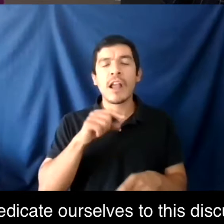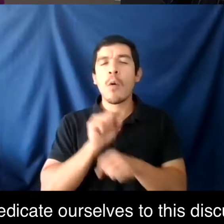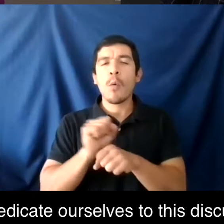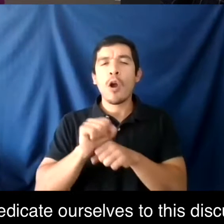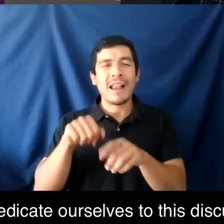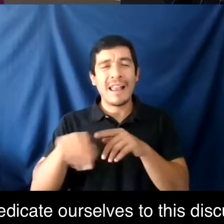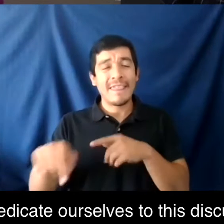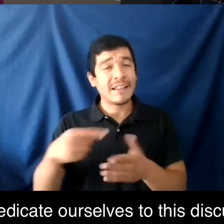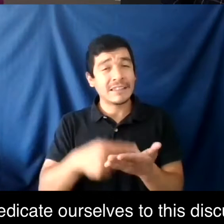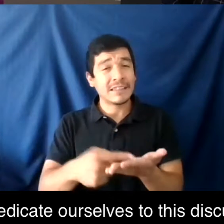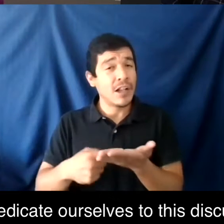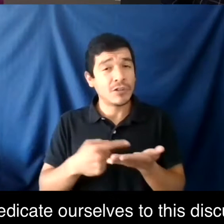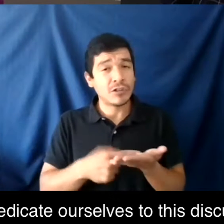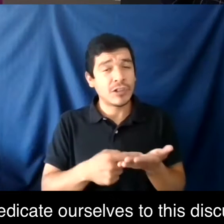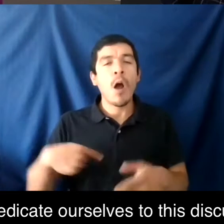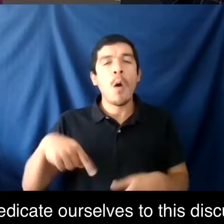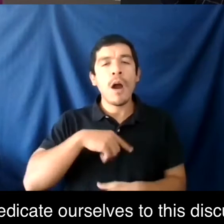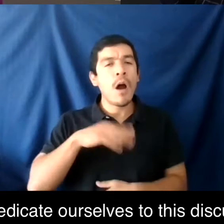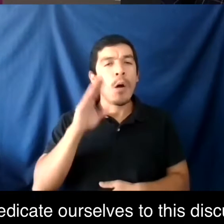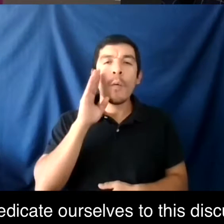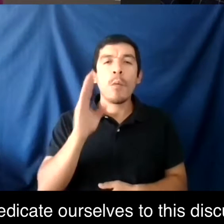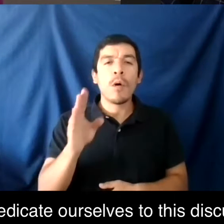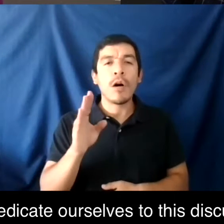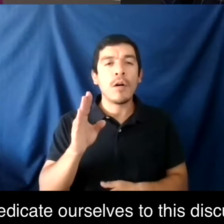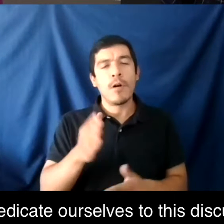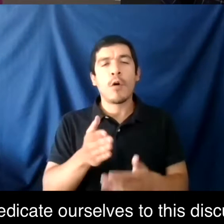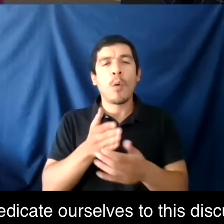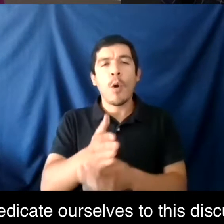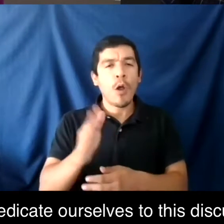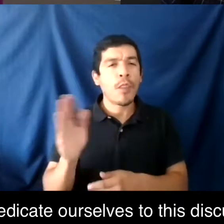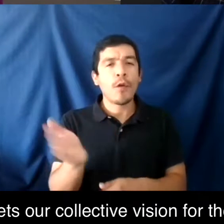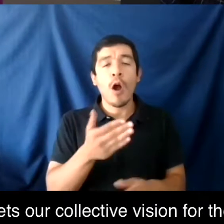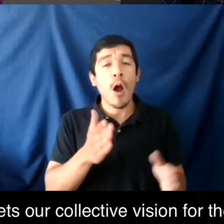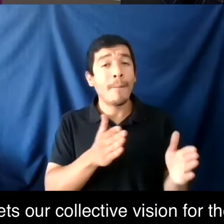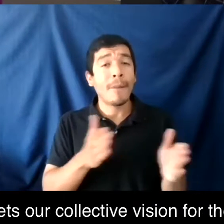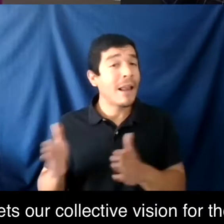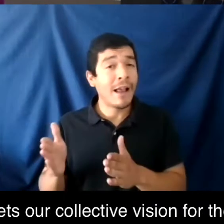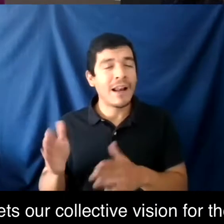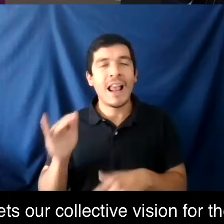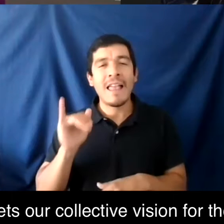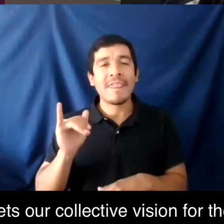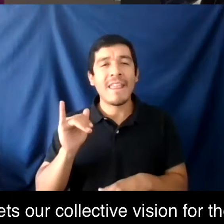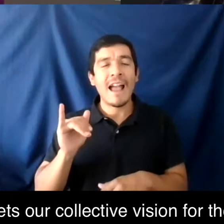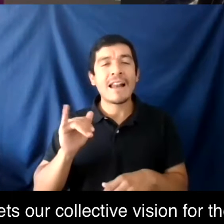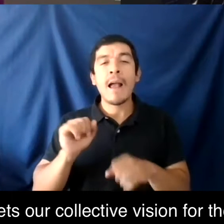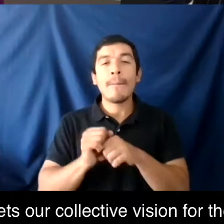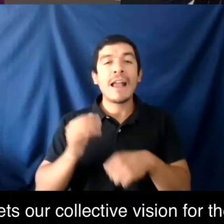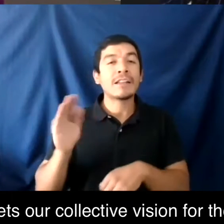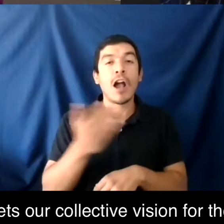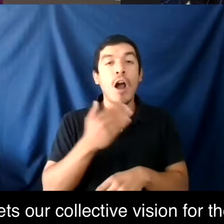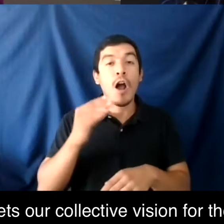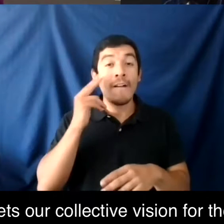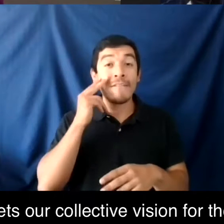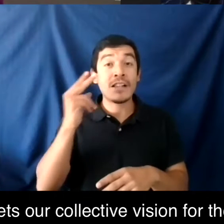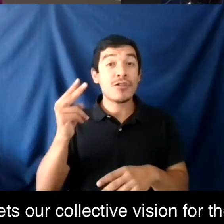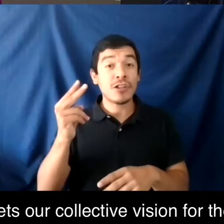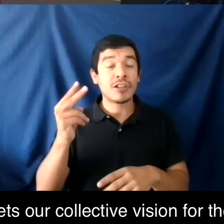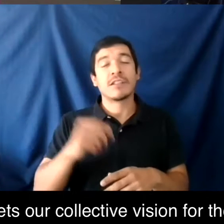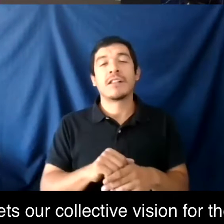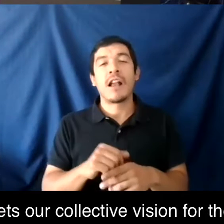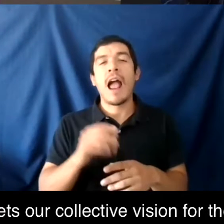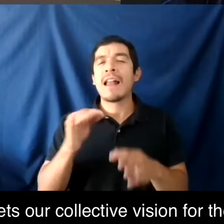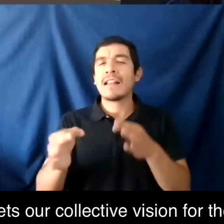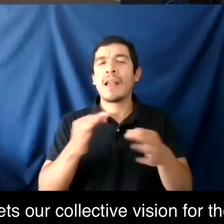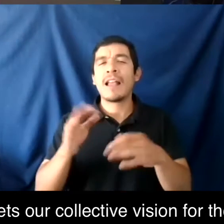discussion, we are going to be going through our strategic plan that sets our collective vision for the future. And